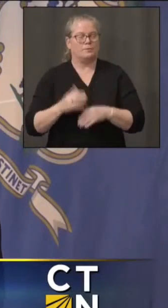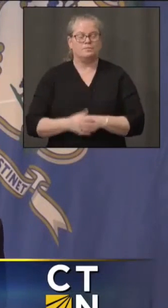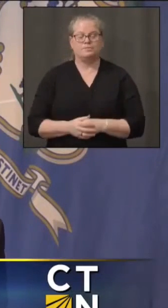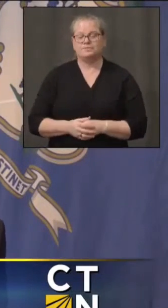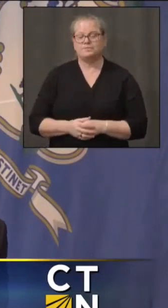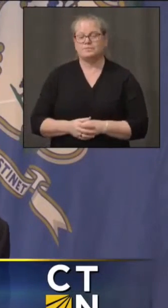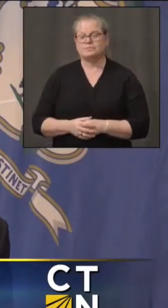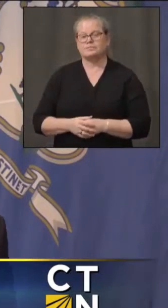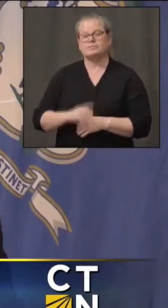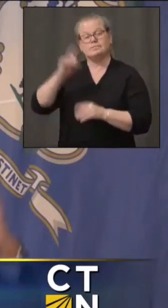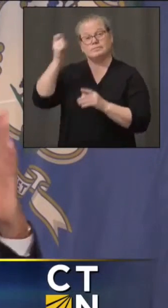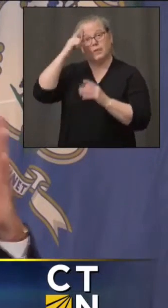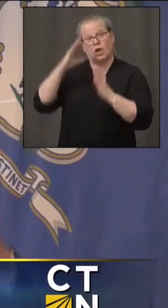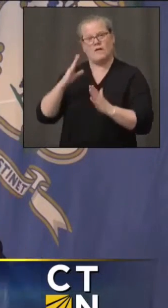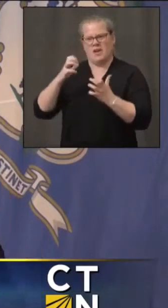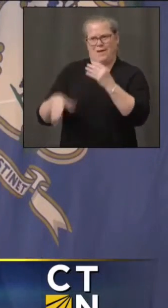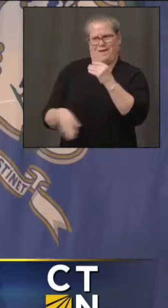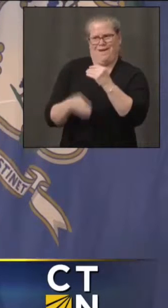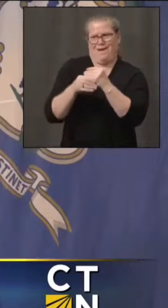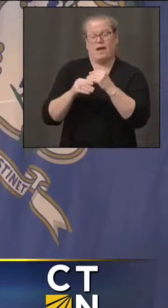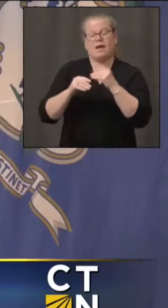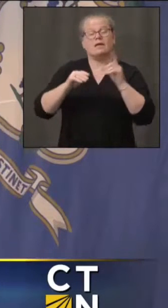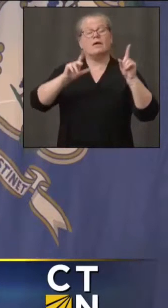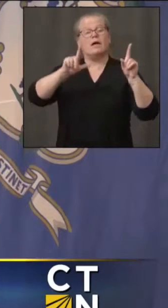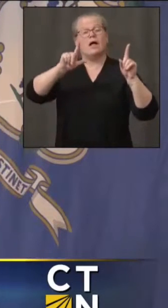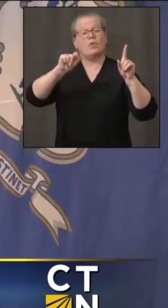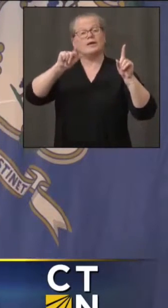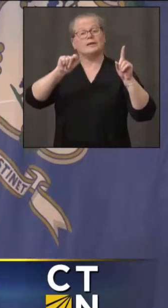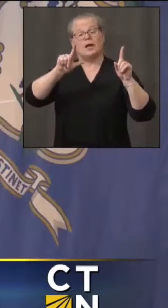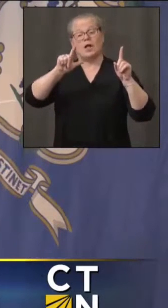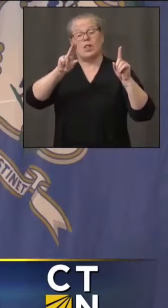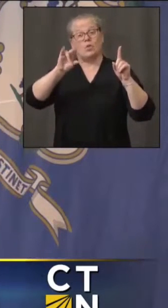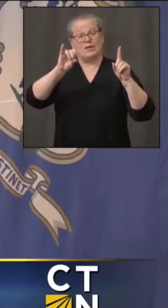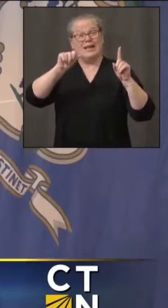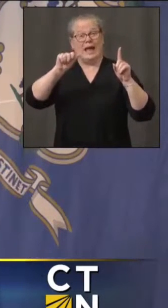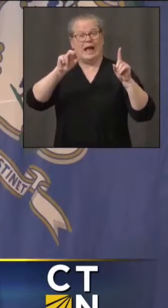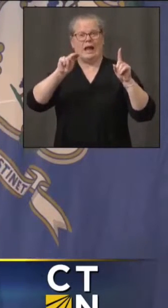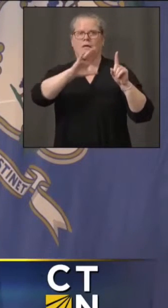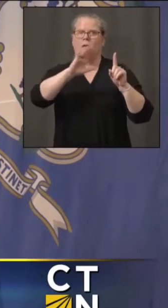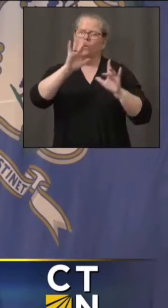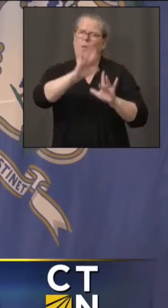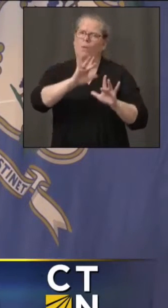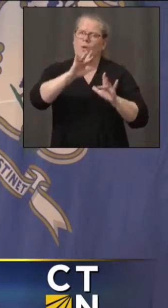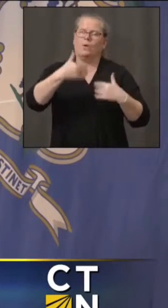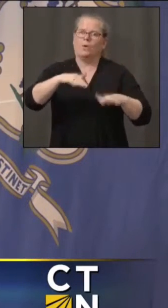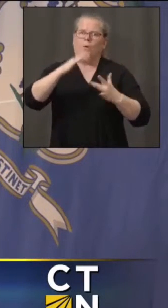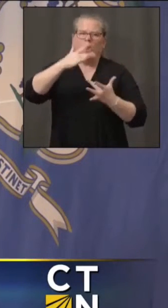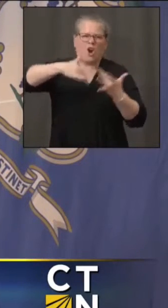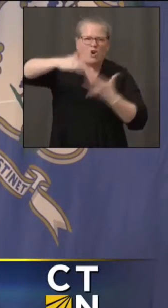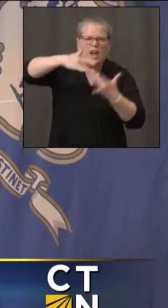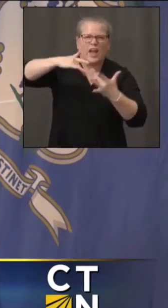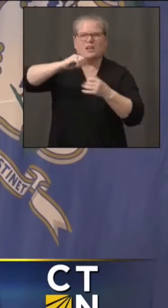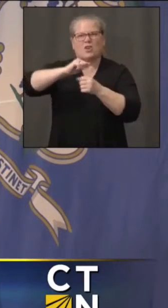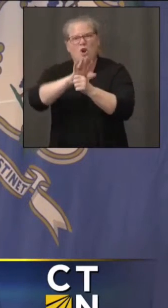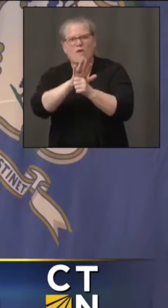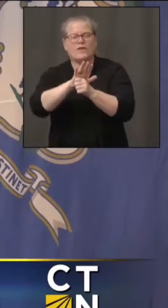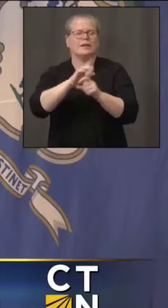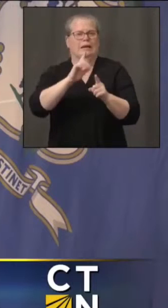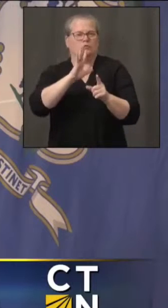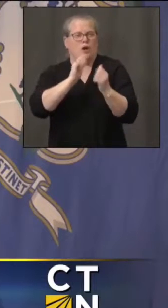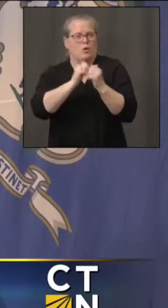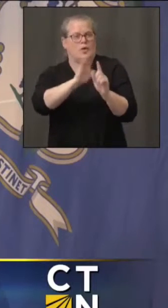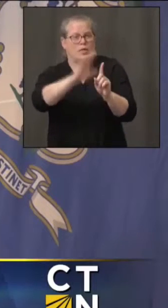that seems to have a target on its back when it comes to hurricanes and COVID. He just reminded me, this is the time of year